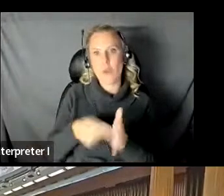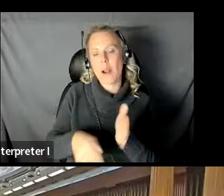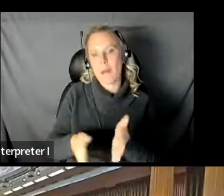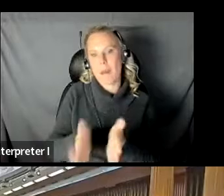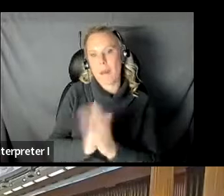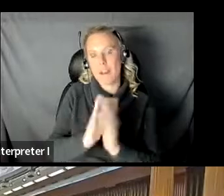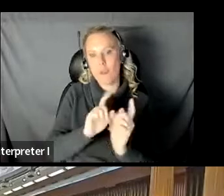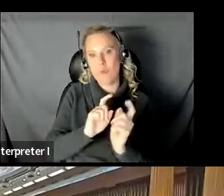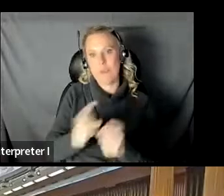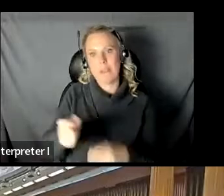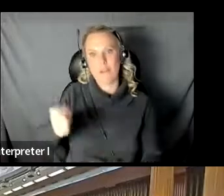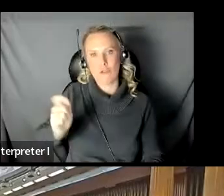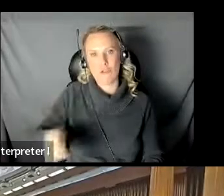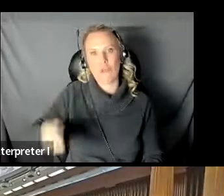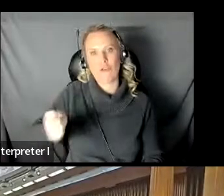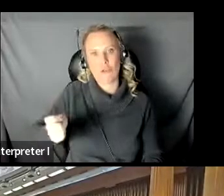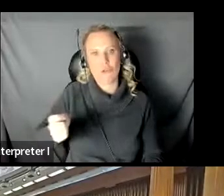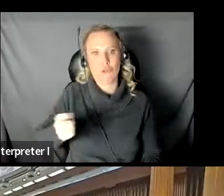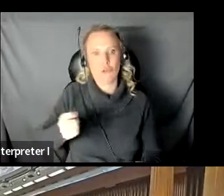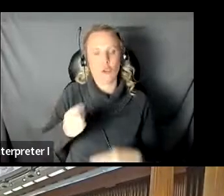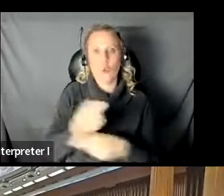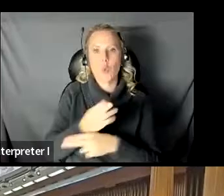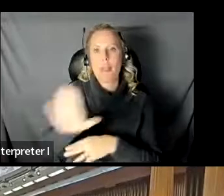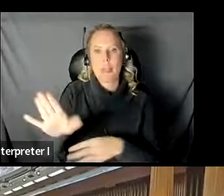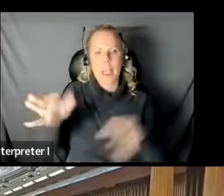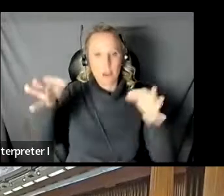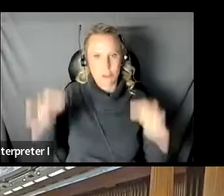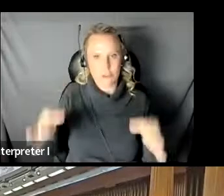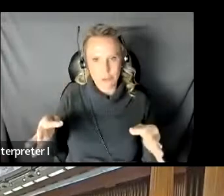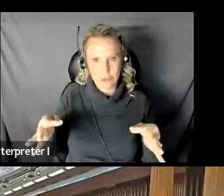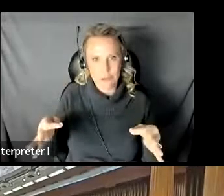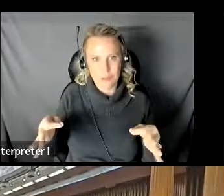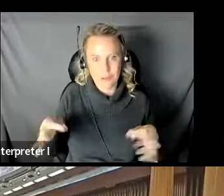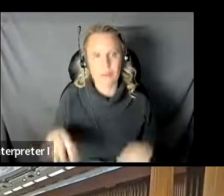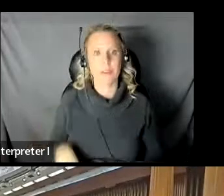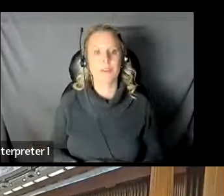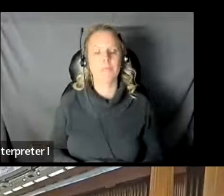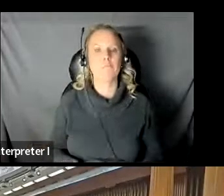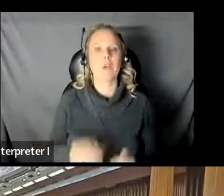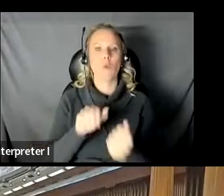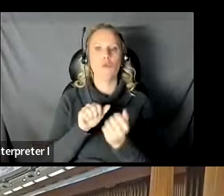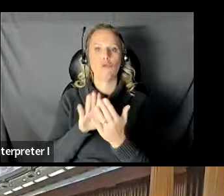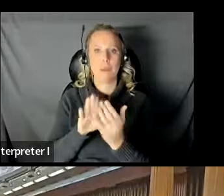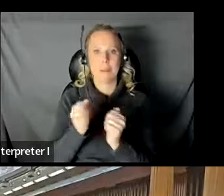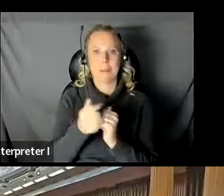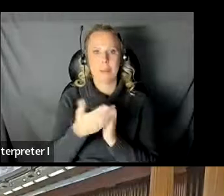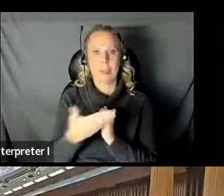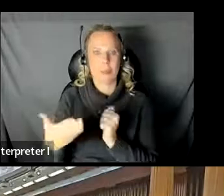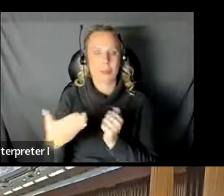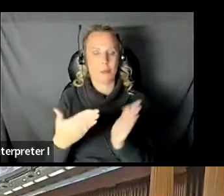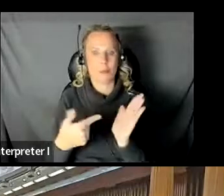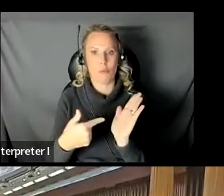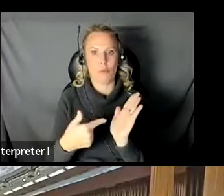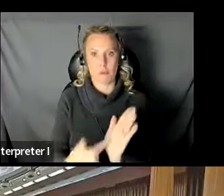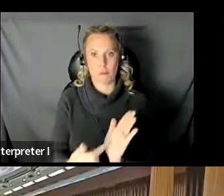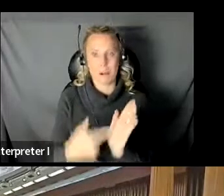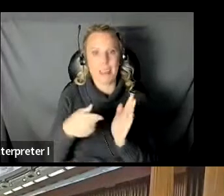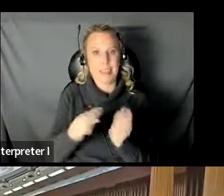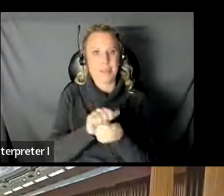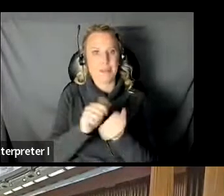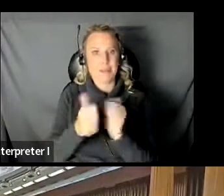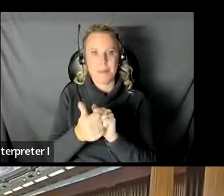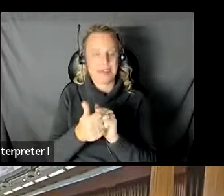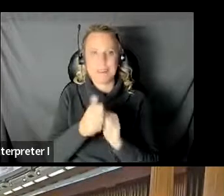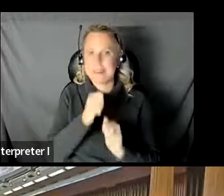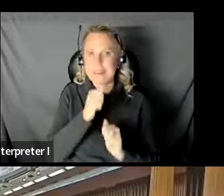give judges the opportunity to use their discretion. I want to just address a couple other things that were raised. One, this amendment